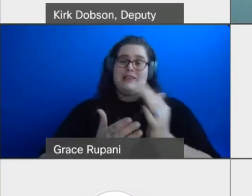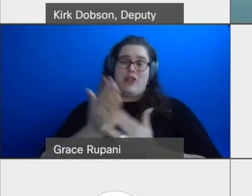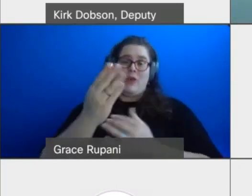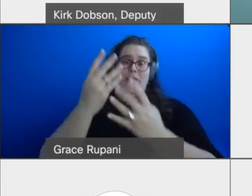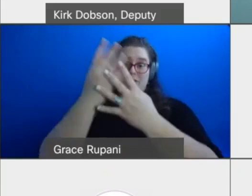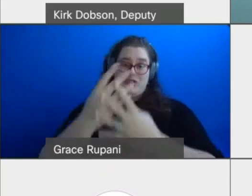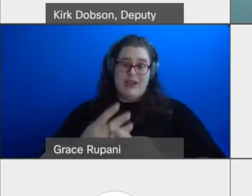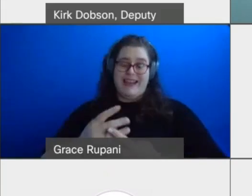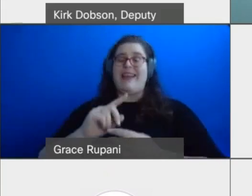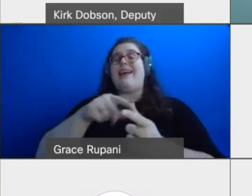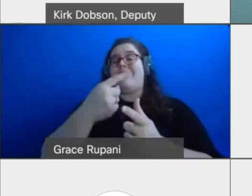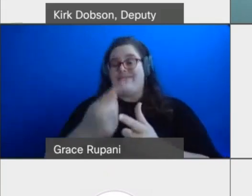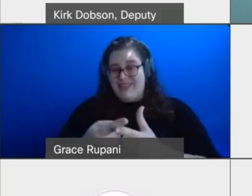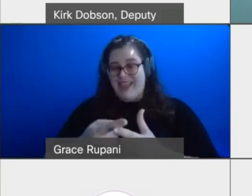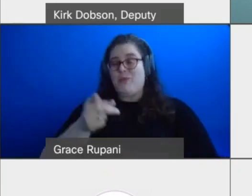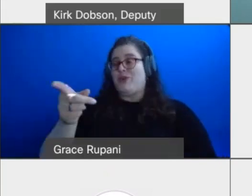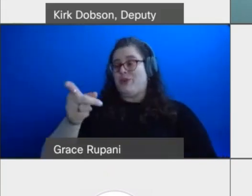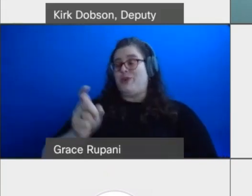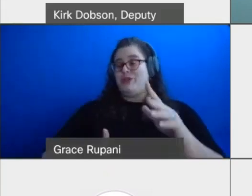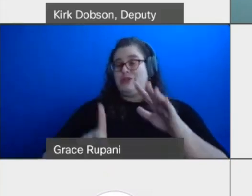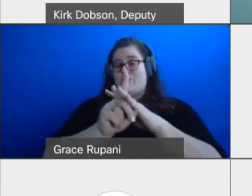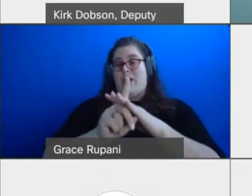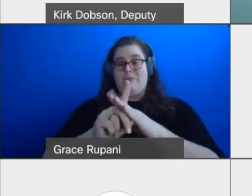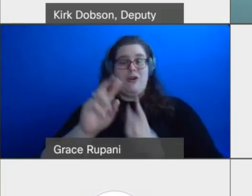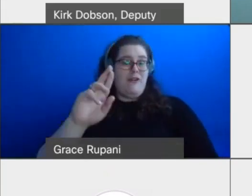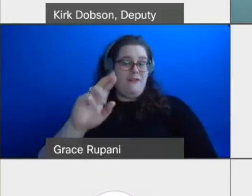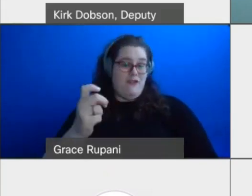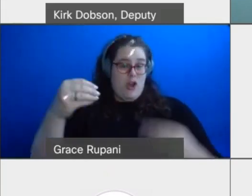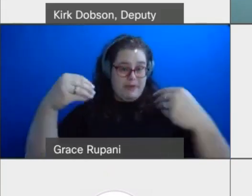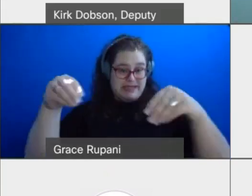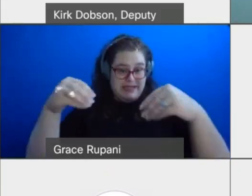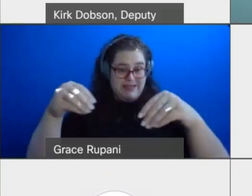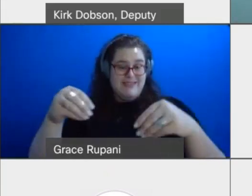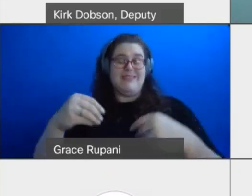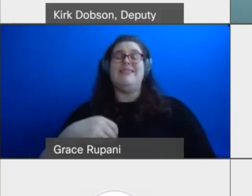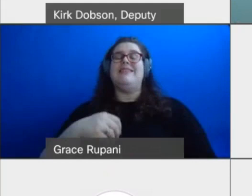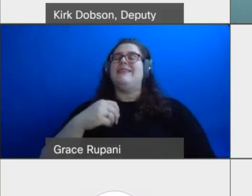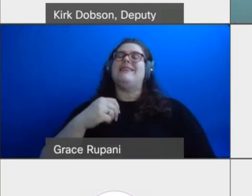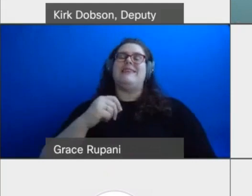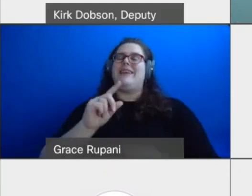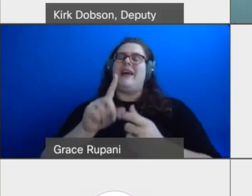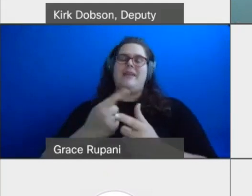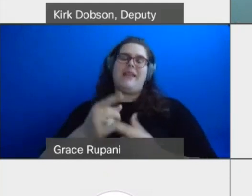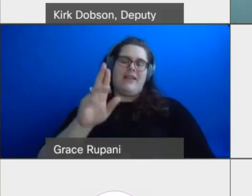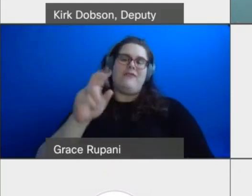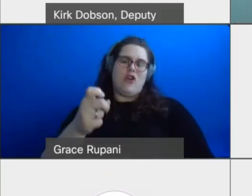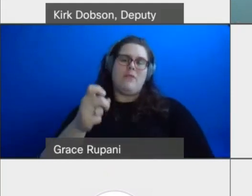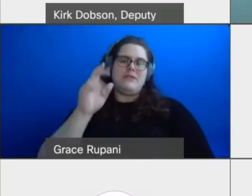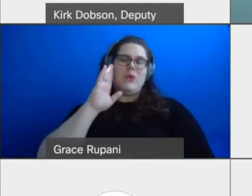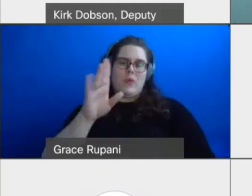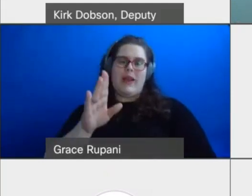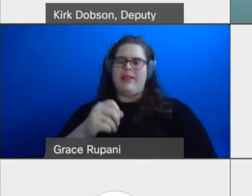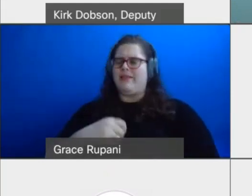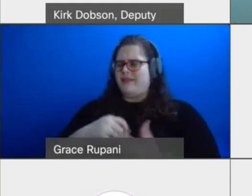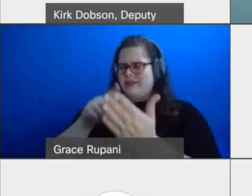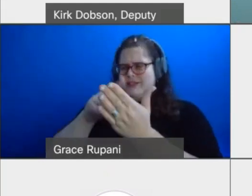where you have registered for the vaccine, it is then their due diligence to verify that